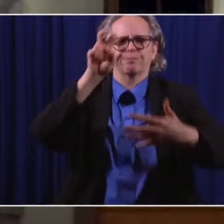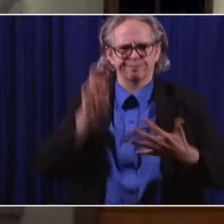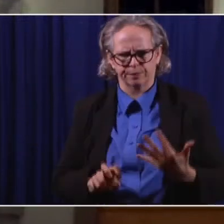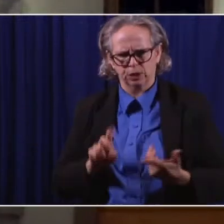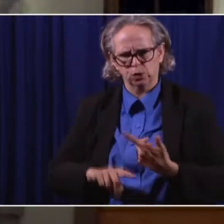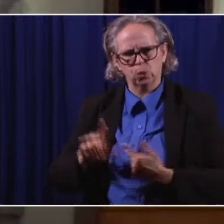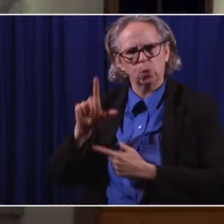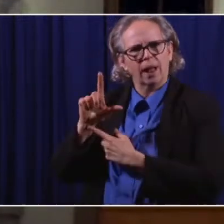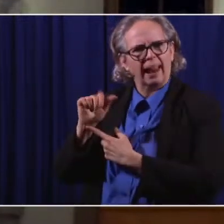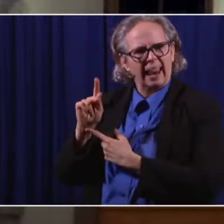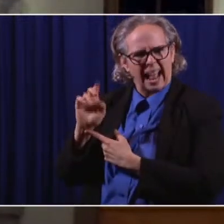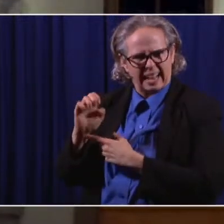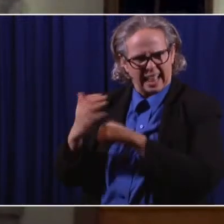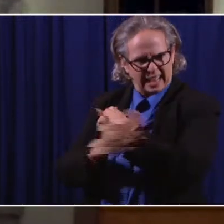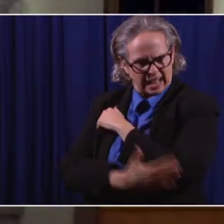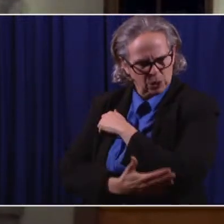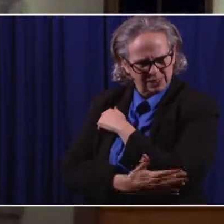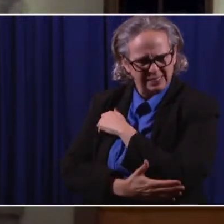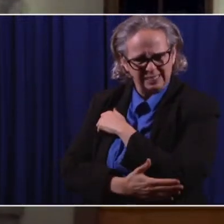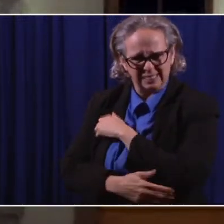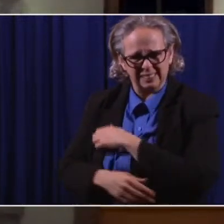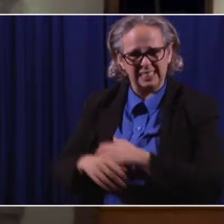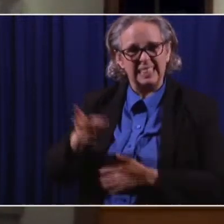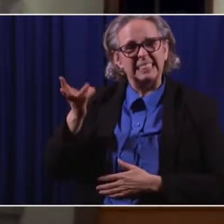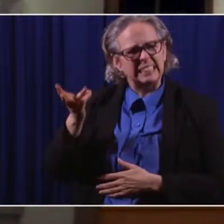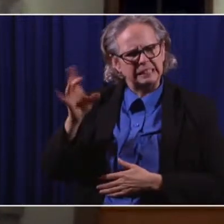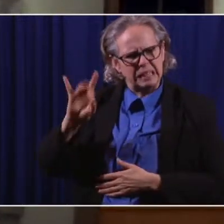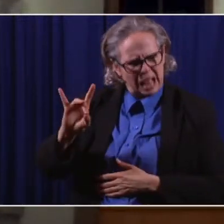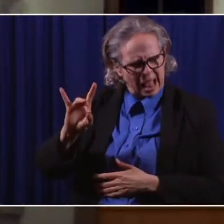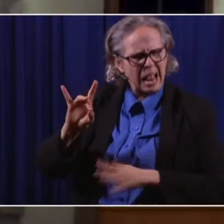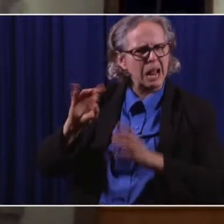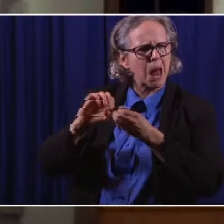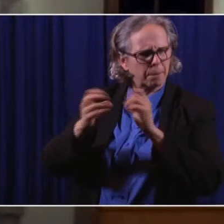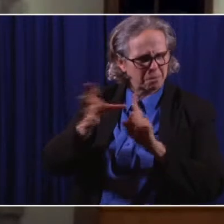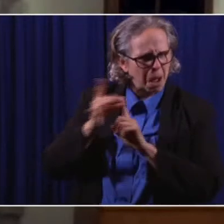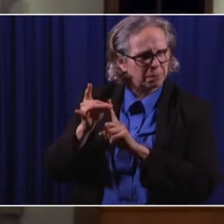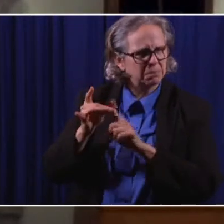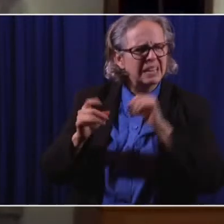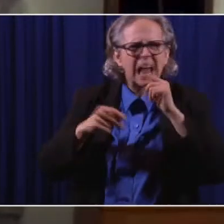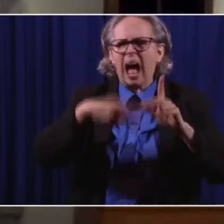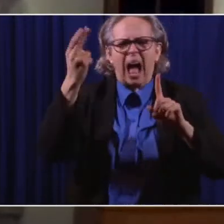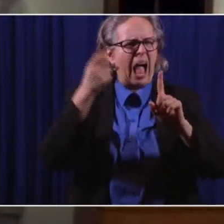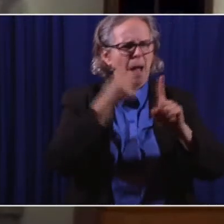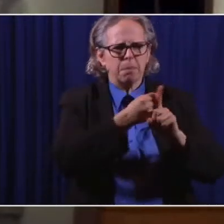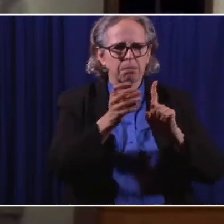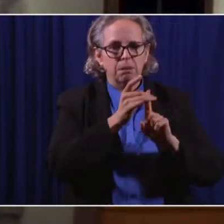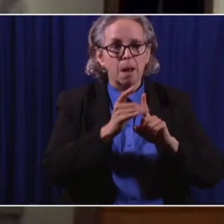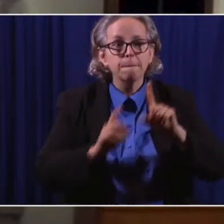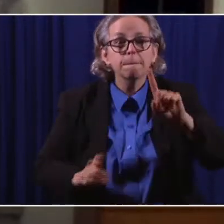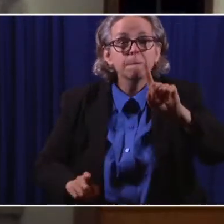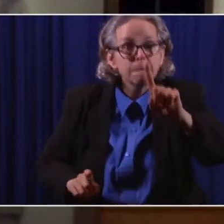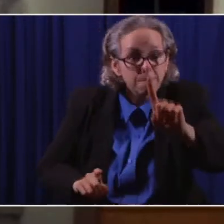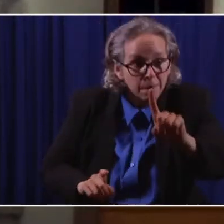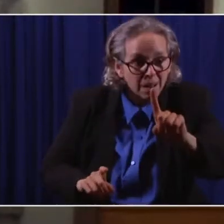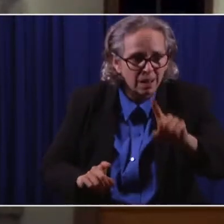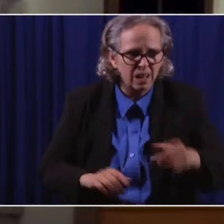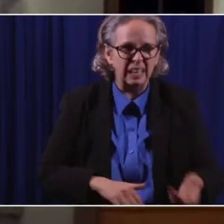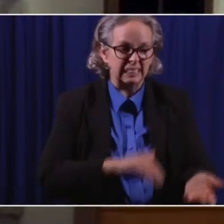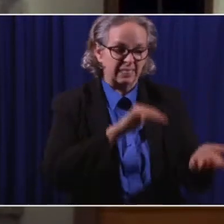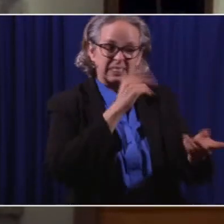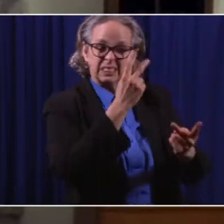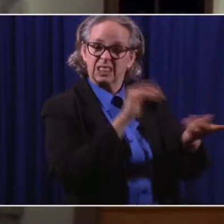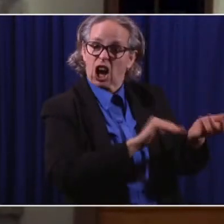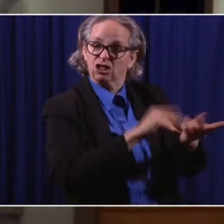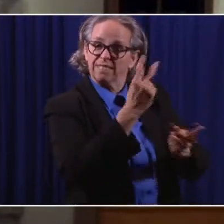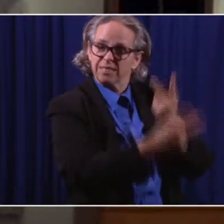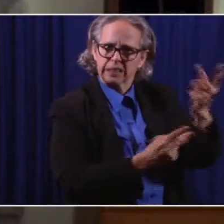per 100,000, not a high incidence. The county has had sustained increase in new cases and outpatient visits. They've traced some of the virus spread